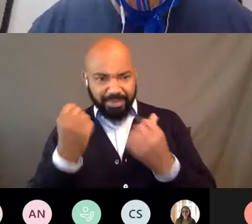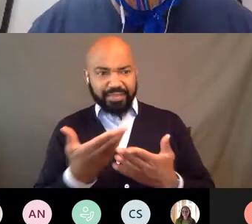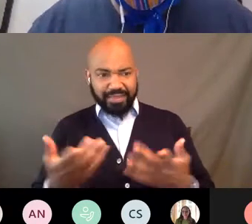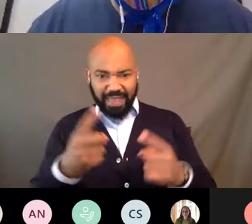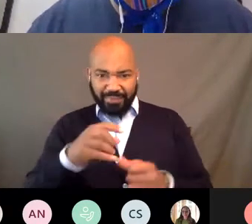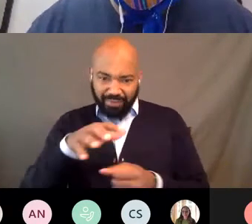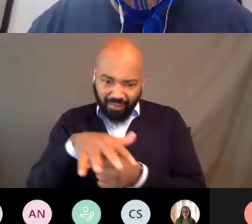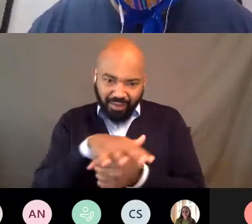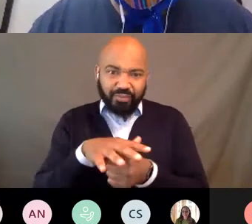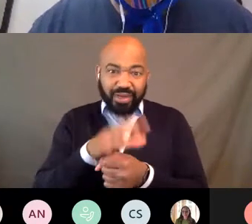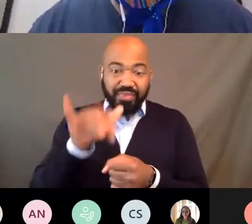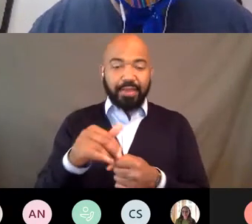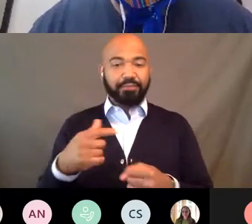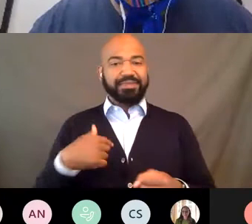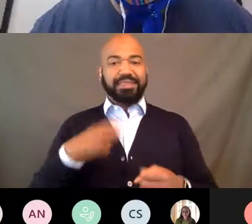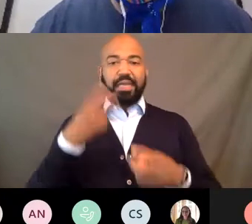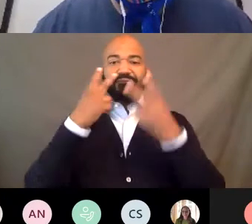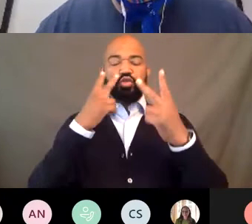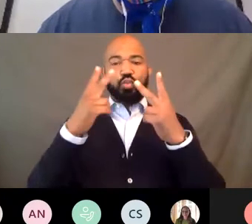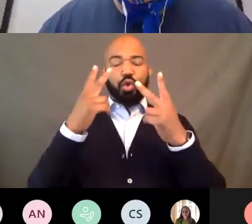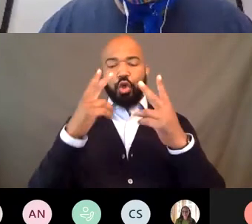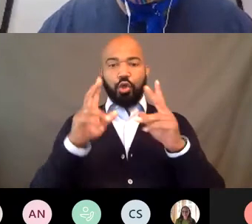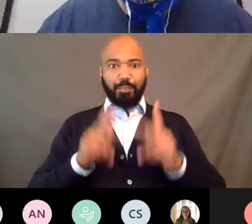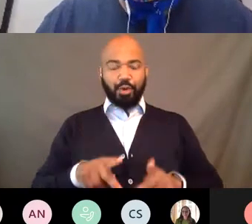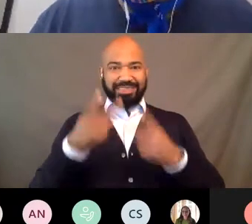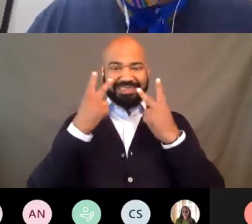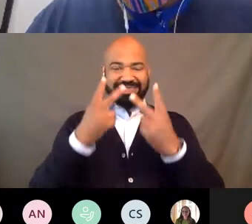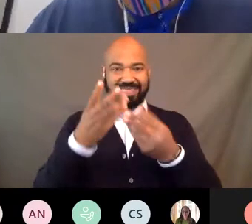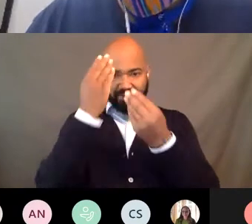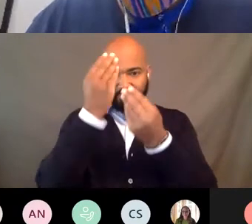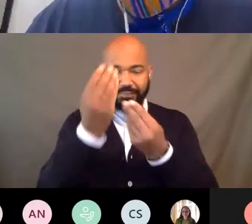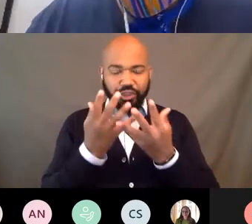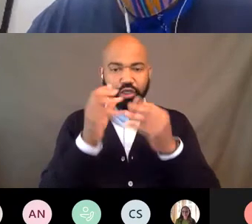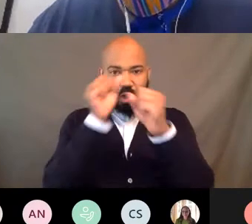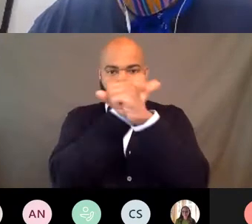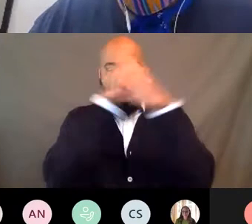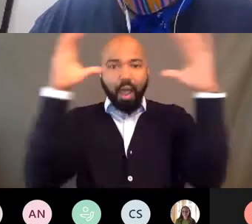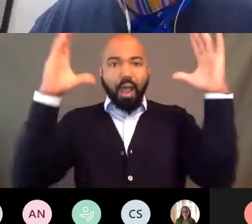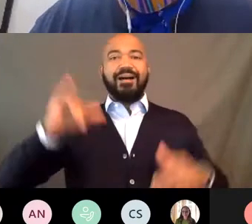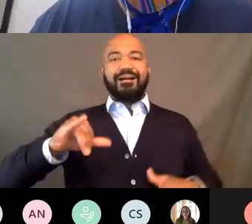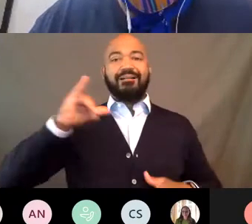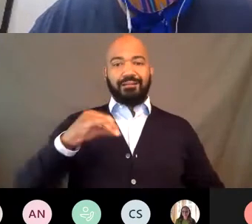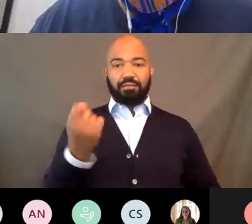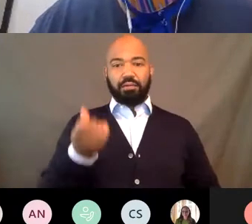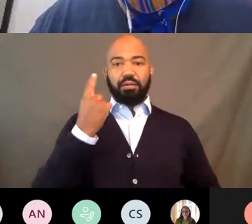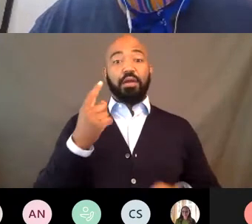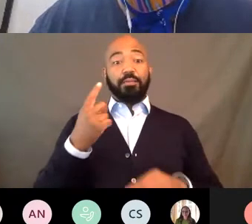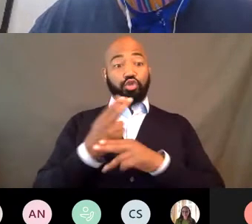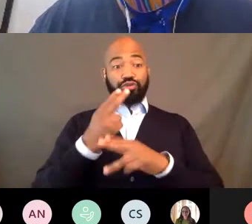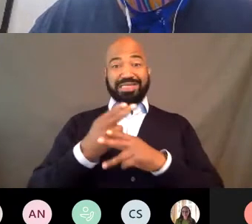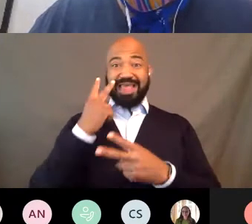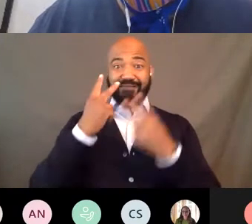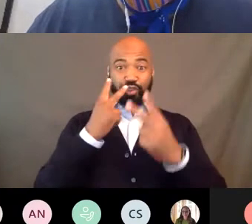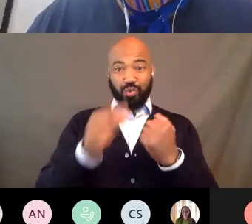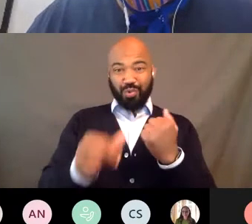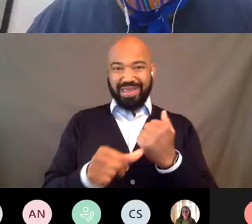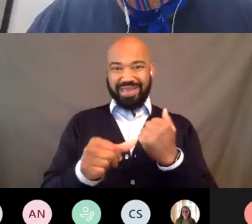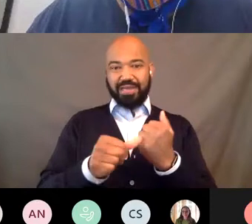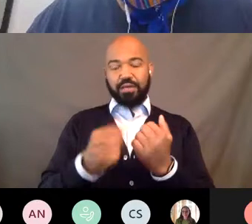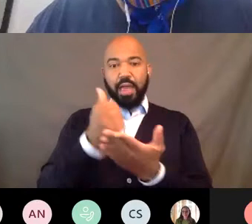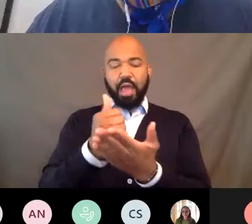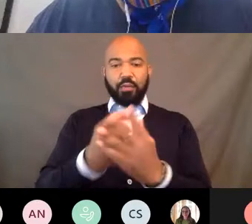think that maps like that really help get the point across without having to say too much. Okay.